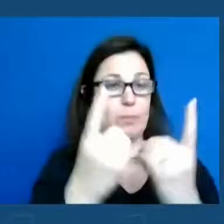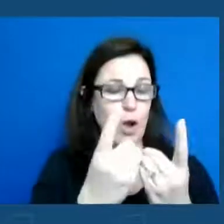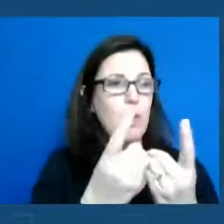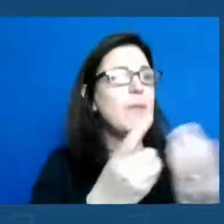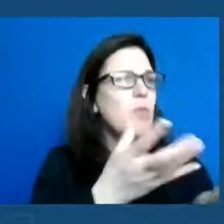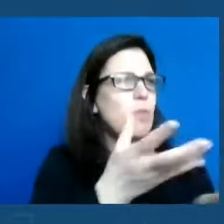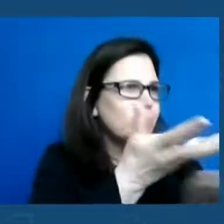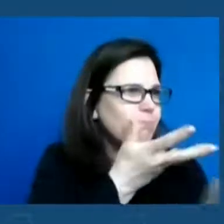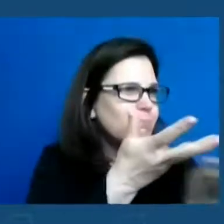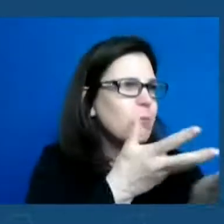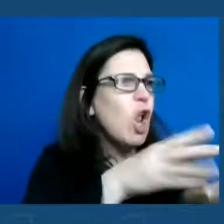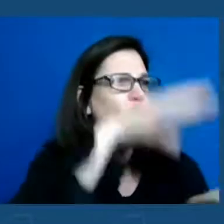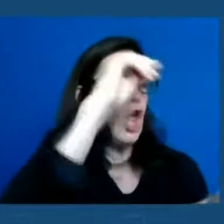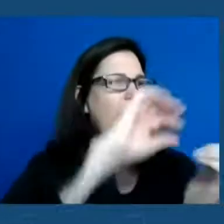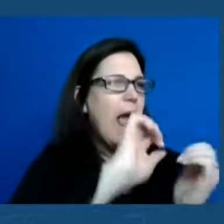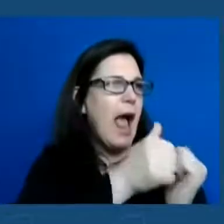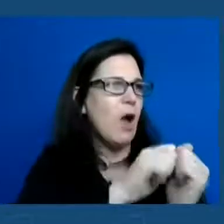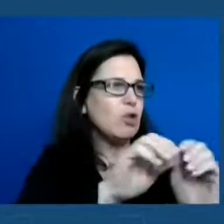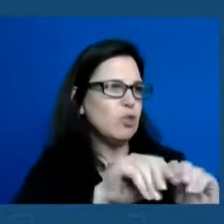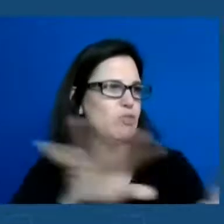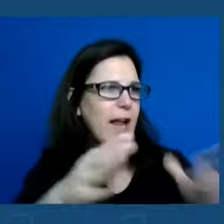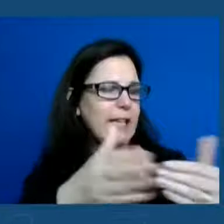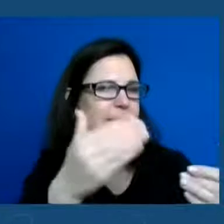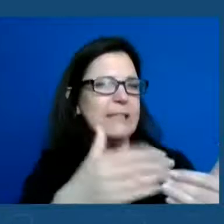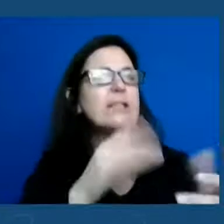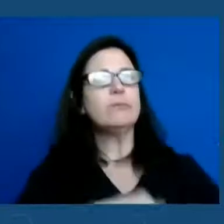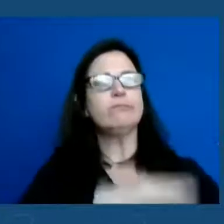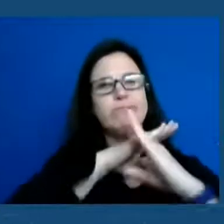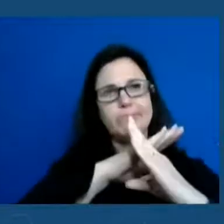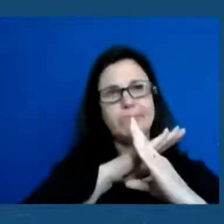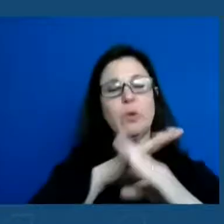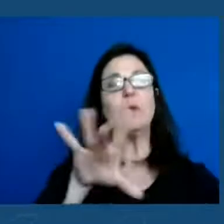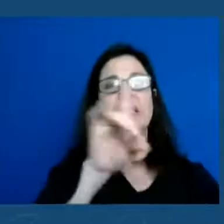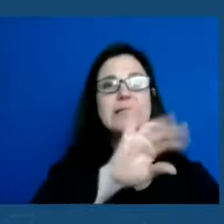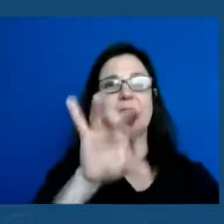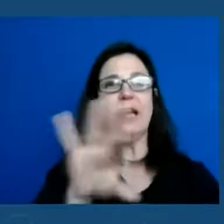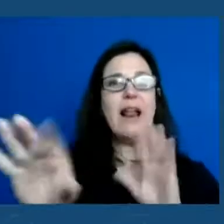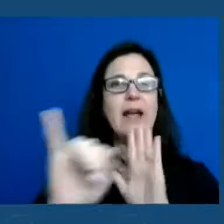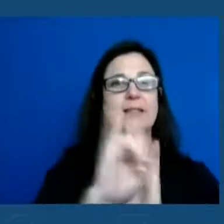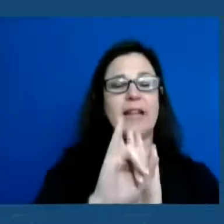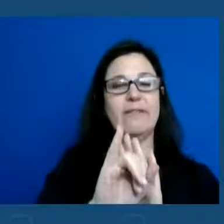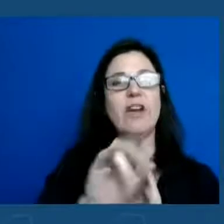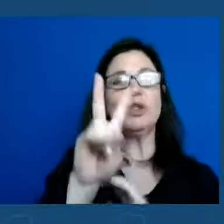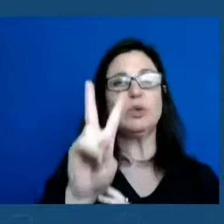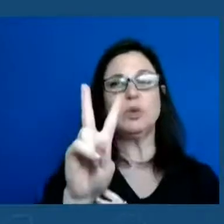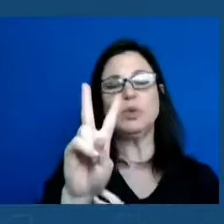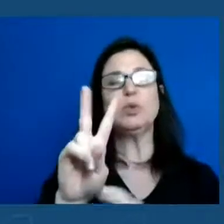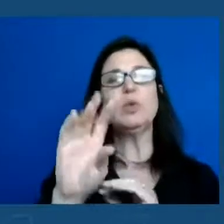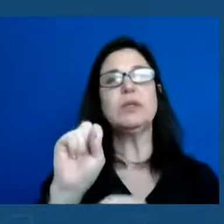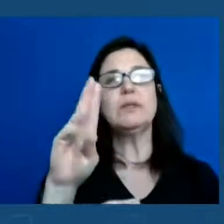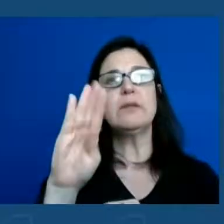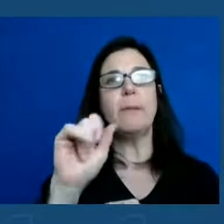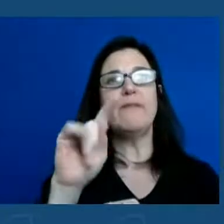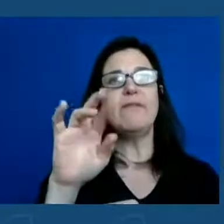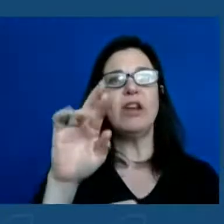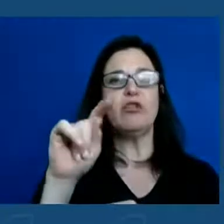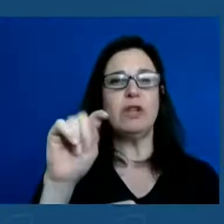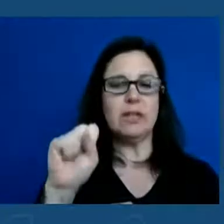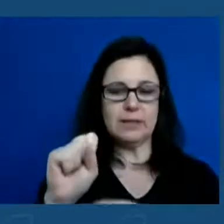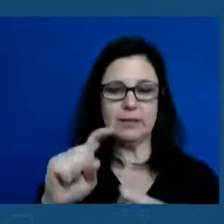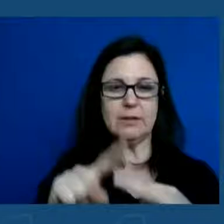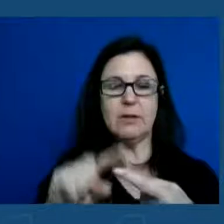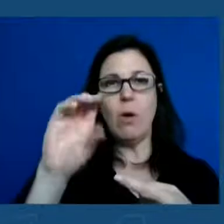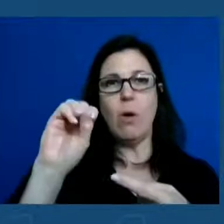did identify two subvariants of Omicron, which is driving the current spike in cases, but we have